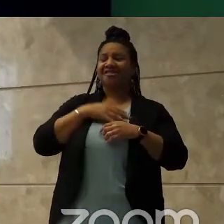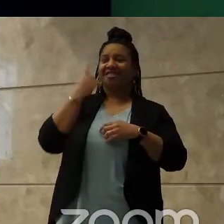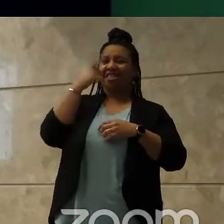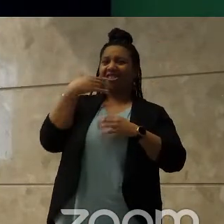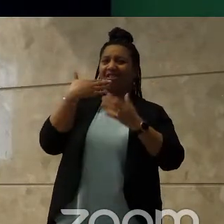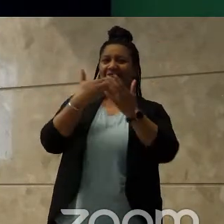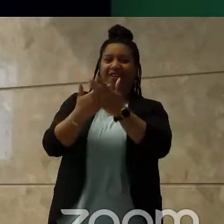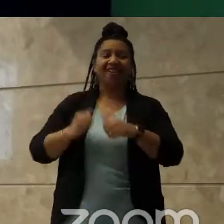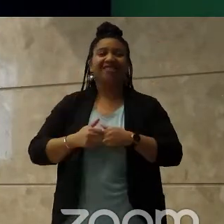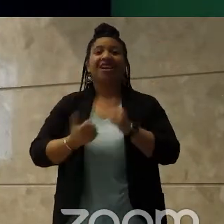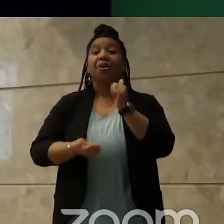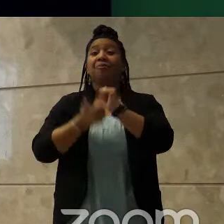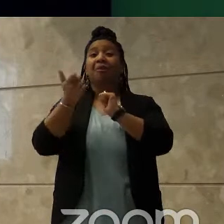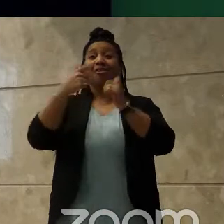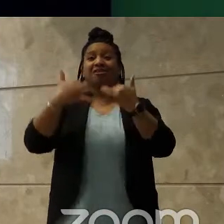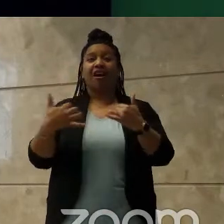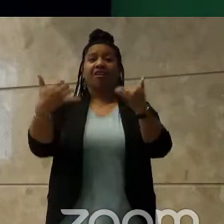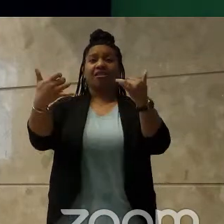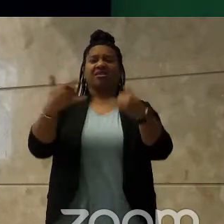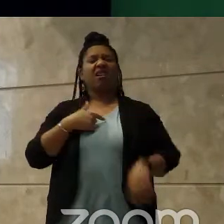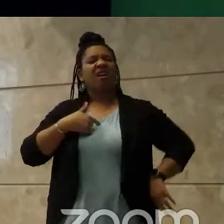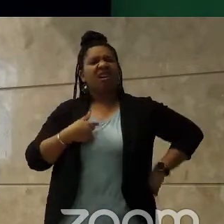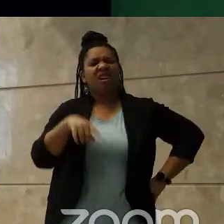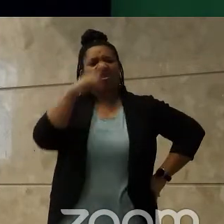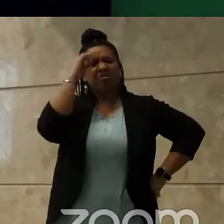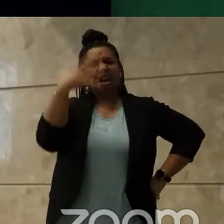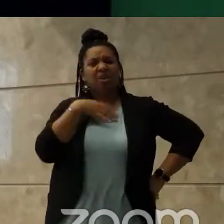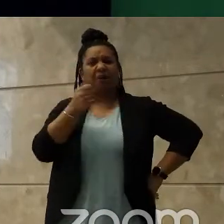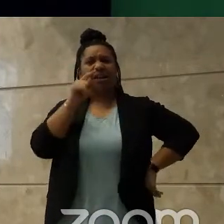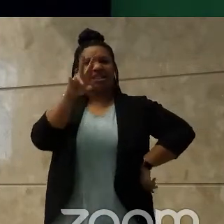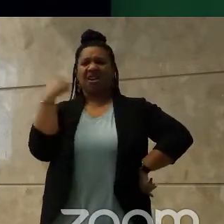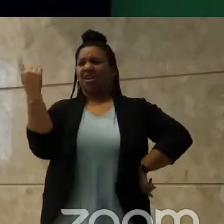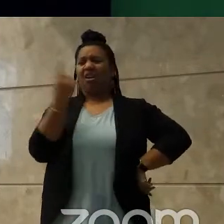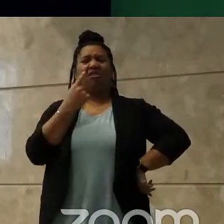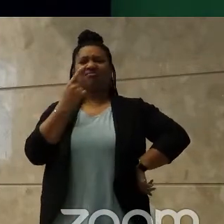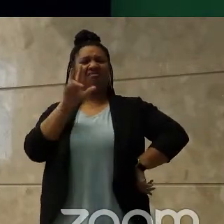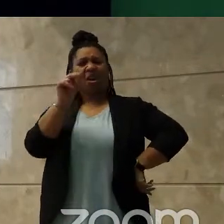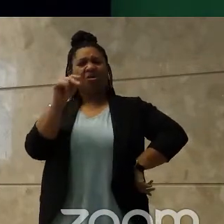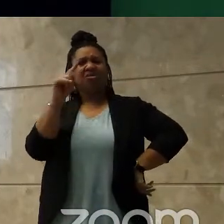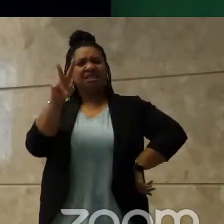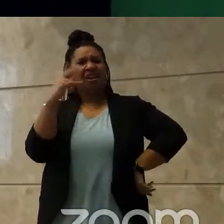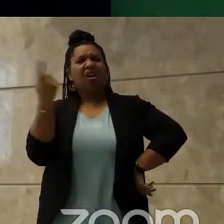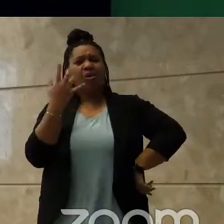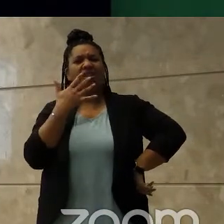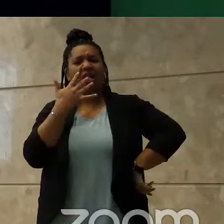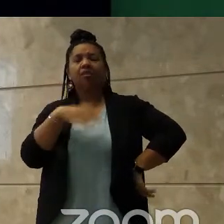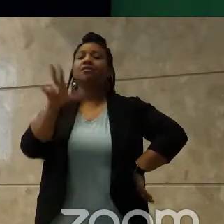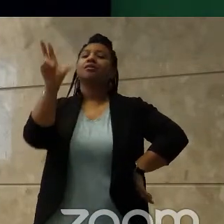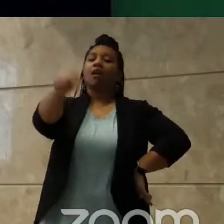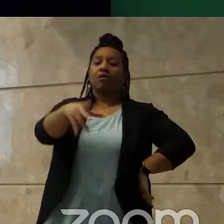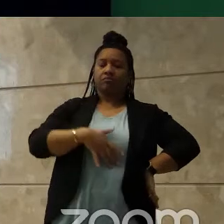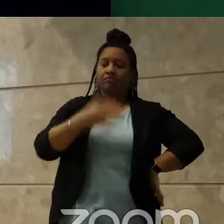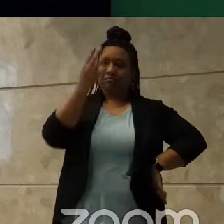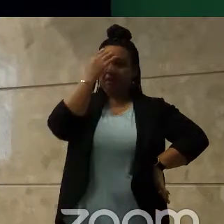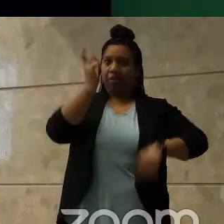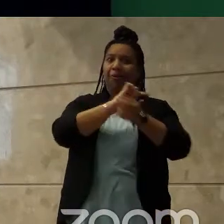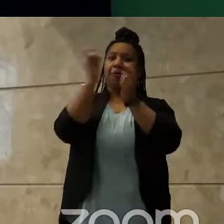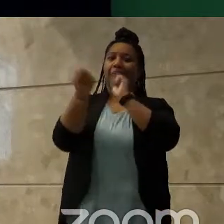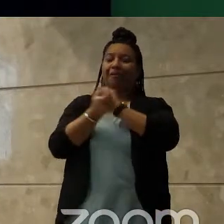Because most audiences will tell me black and white, TV's always been in color. No. Let me tell you how far the world has